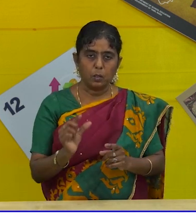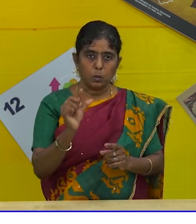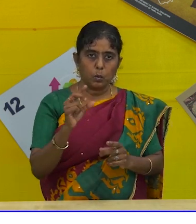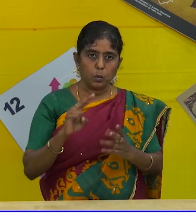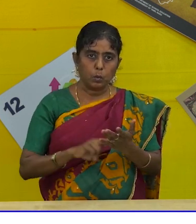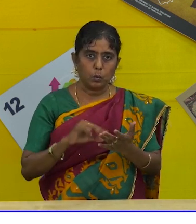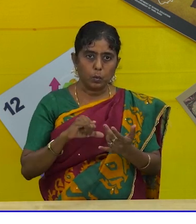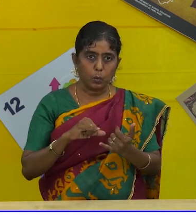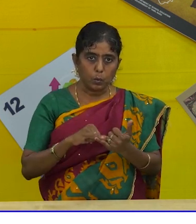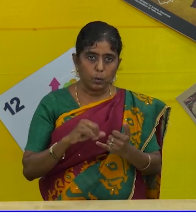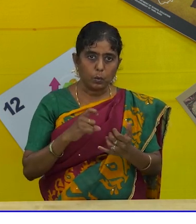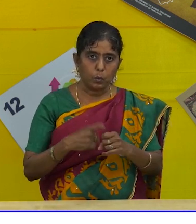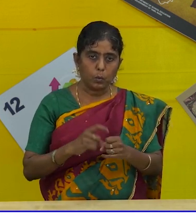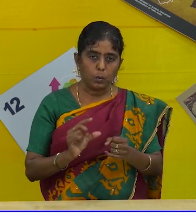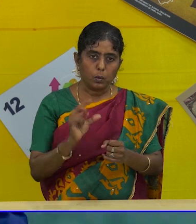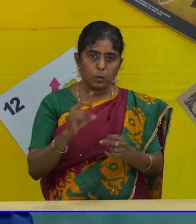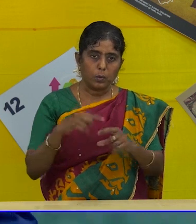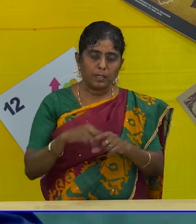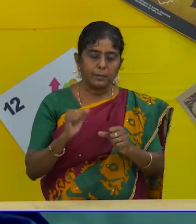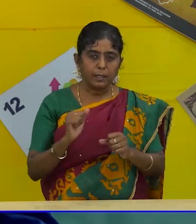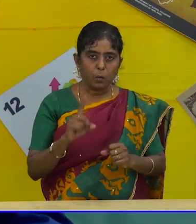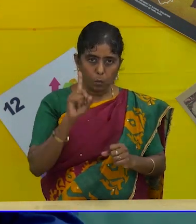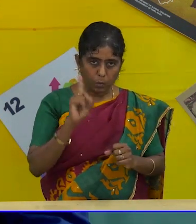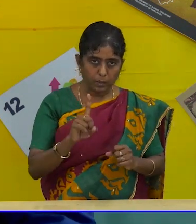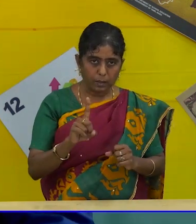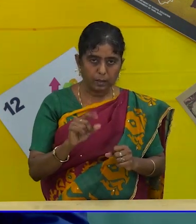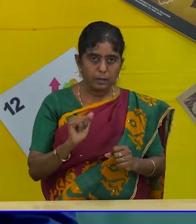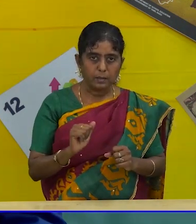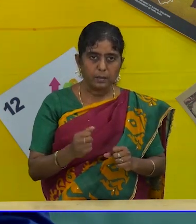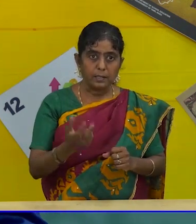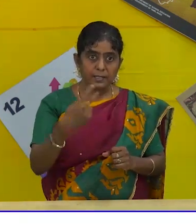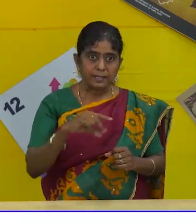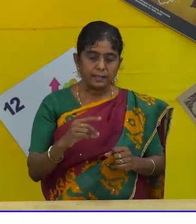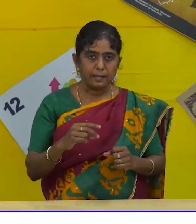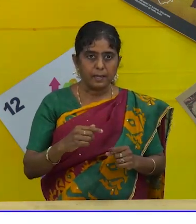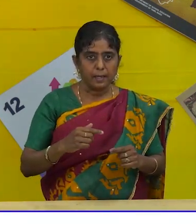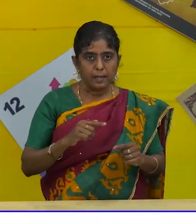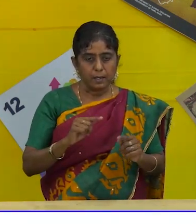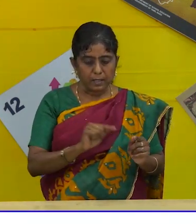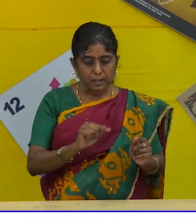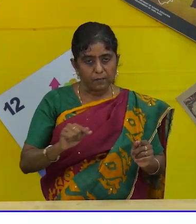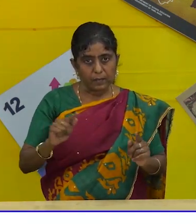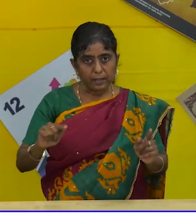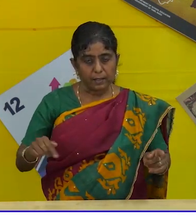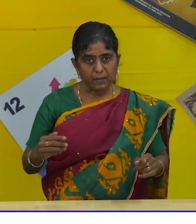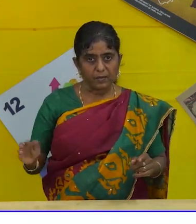or only one solution. Let's see now the second one is infinite number of solutions for both the case. Two